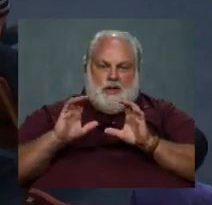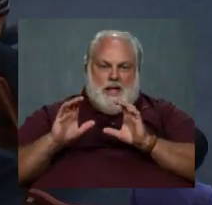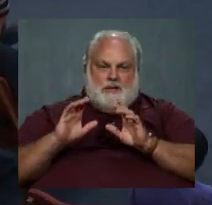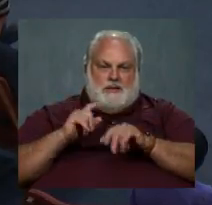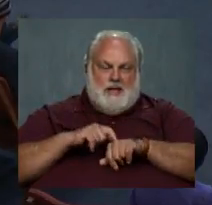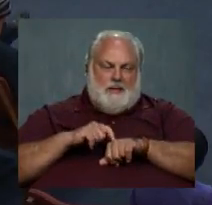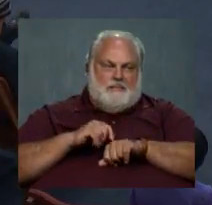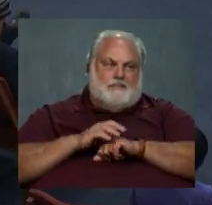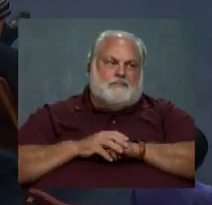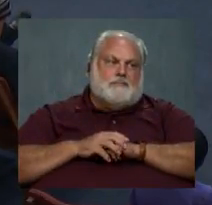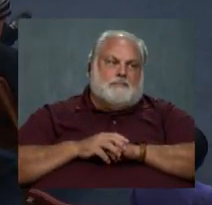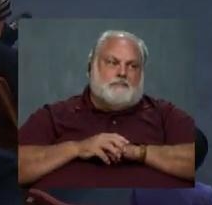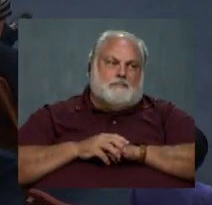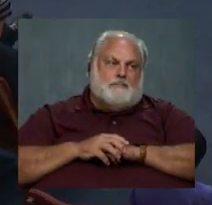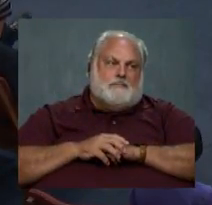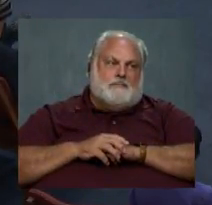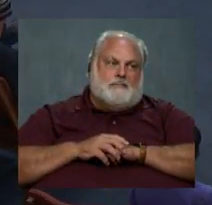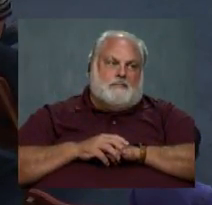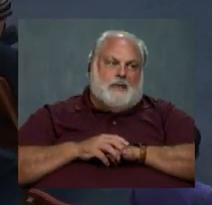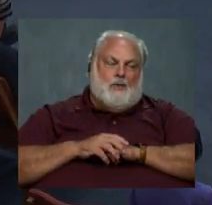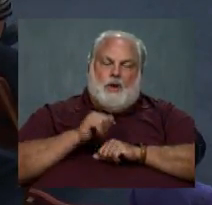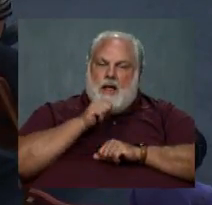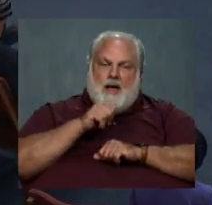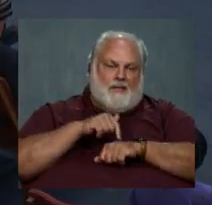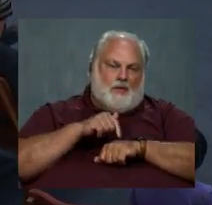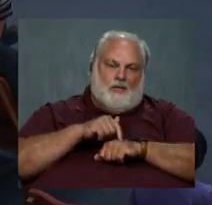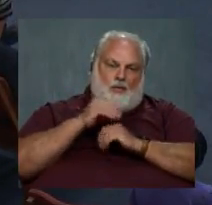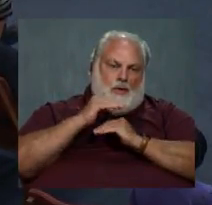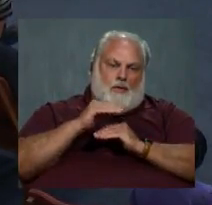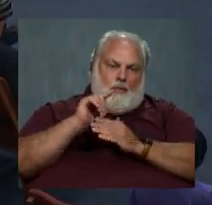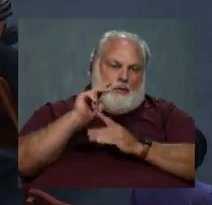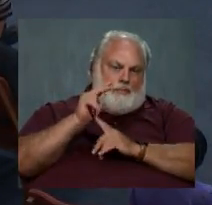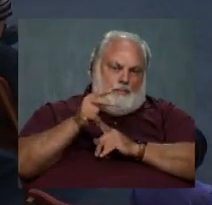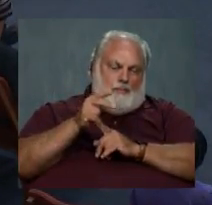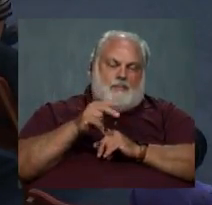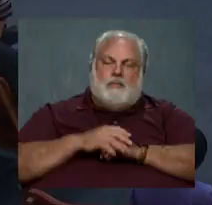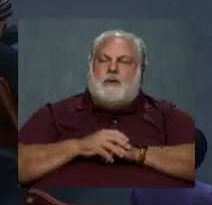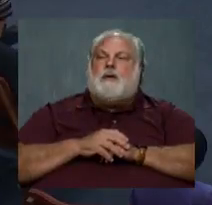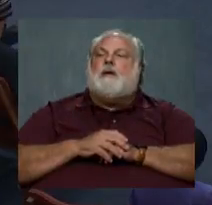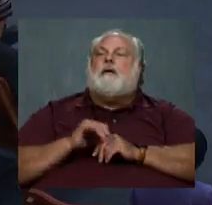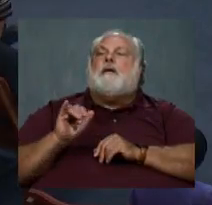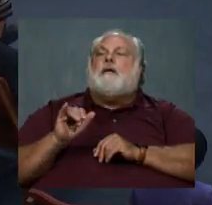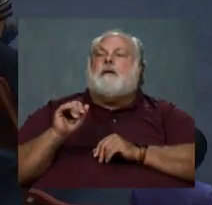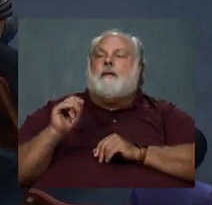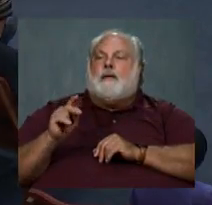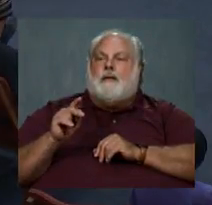portion. So it will not have that 3-minute restriction, if that's. There's a considerable amount of discussion